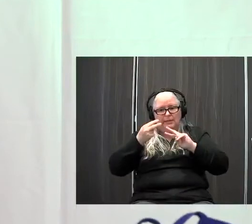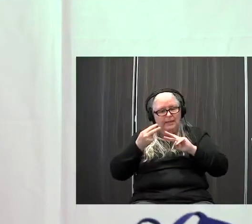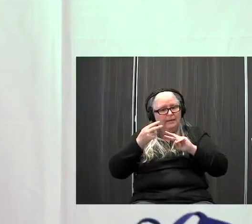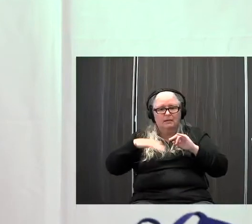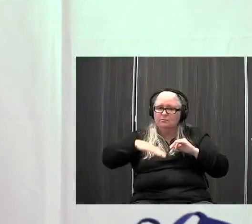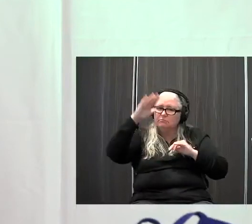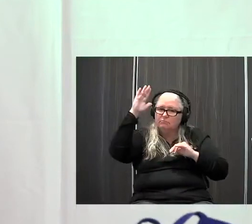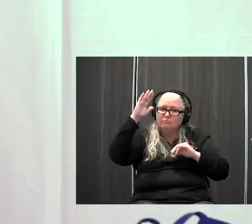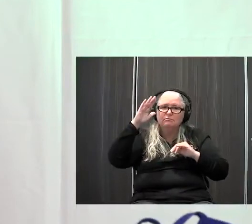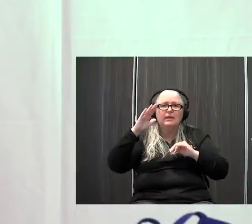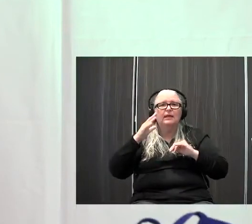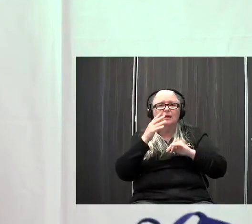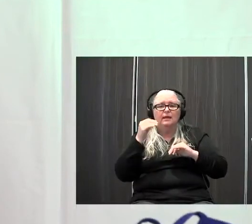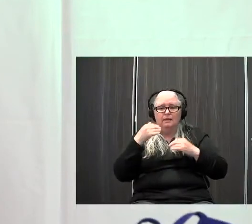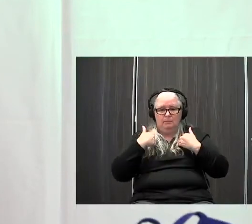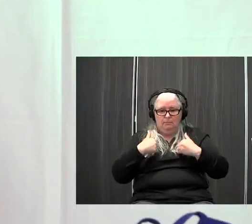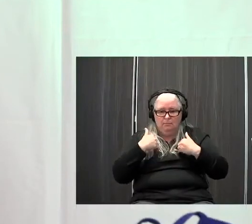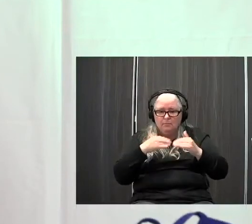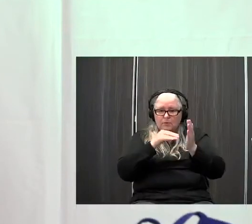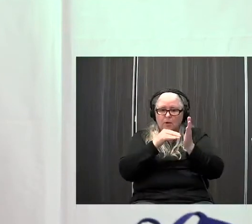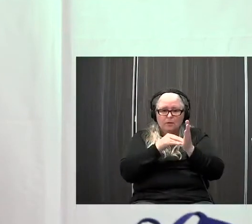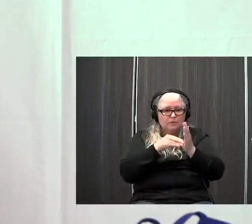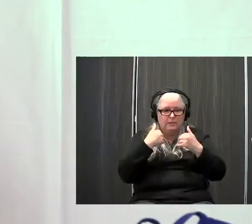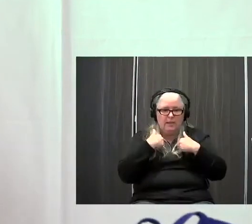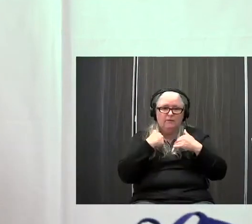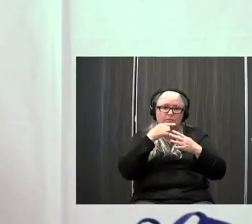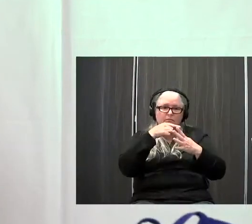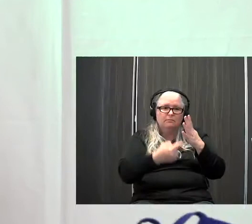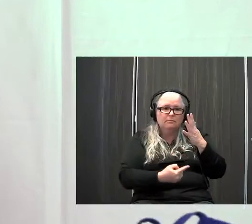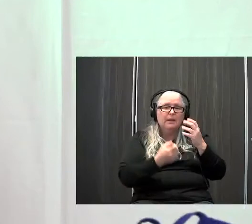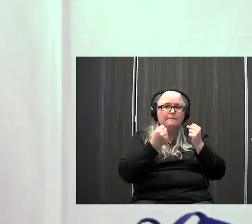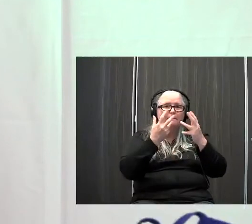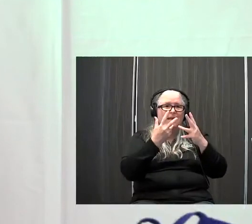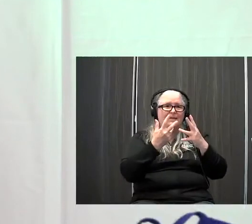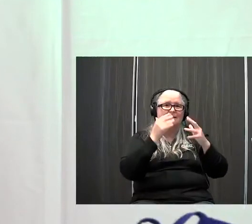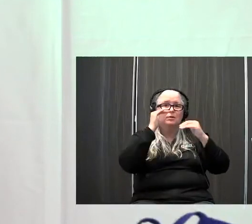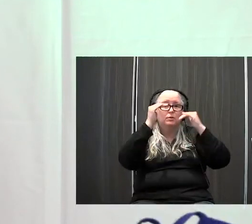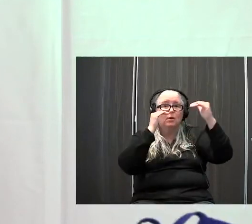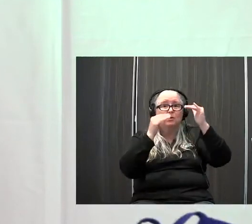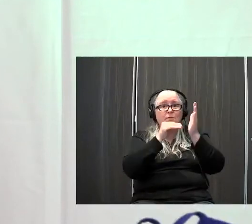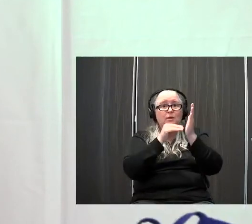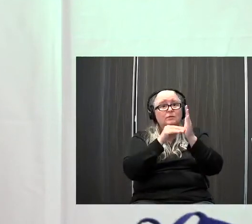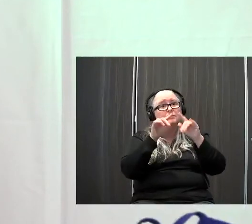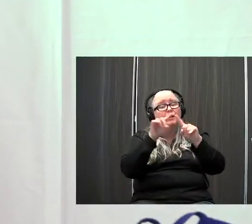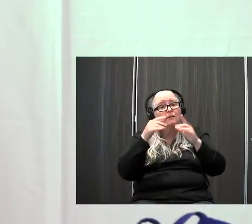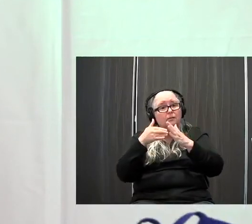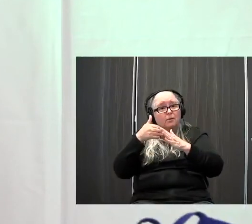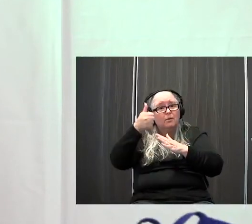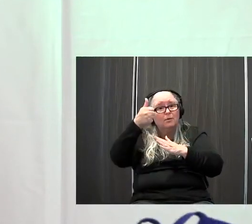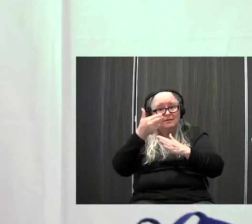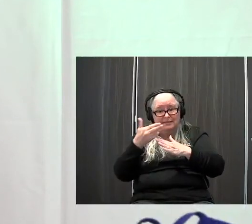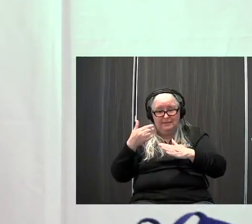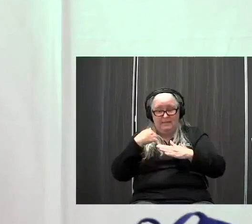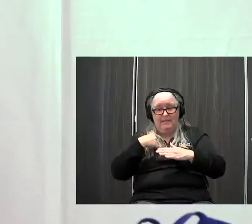lifespan, immunology, pulmonology. There are adult specialty programs for that. Probably the closest thing I've come to